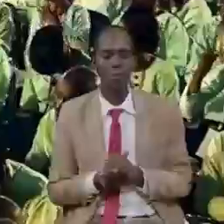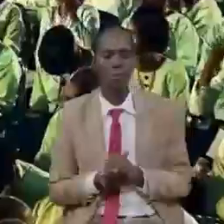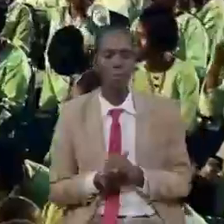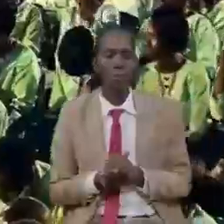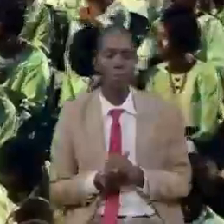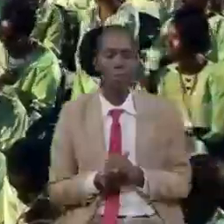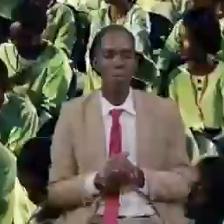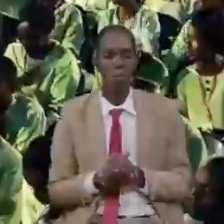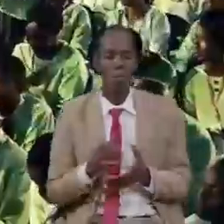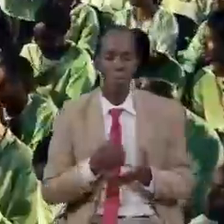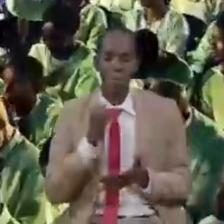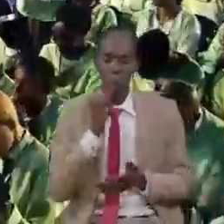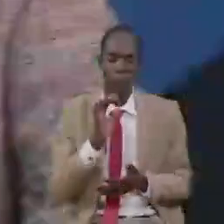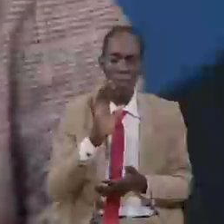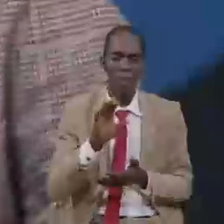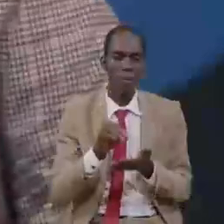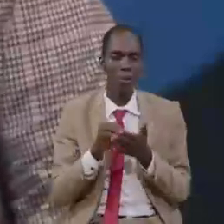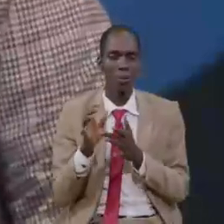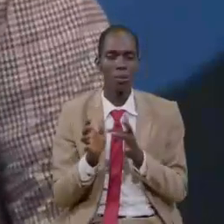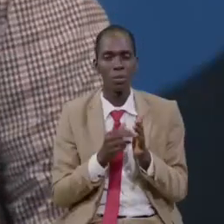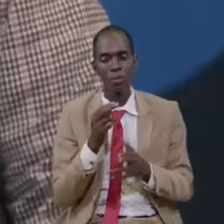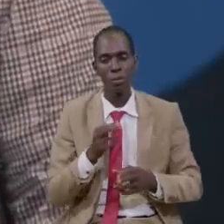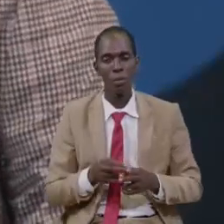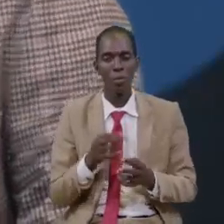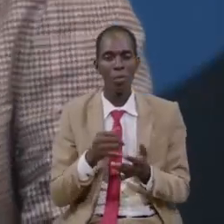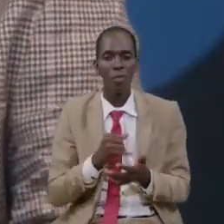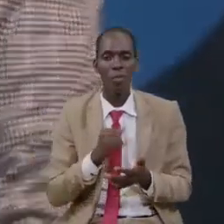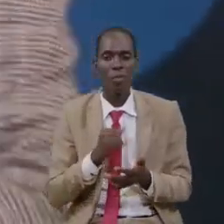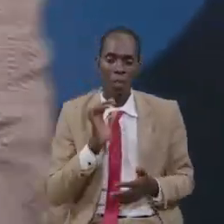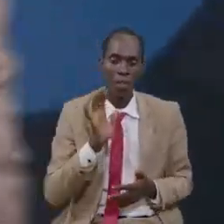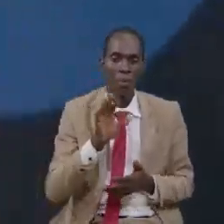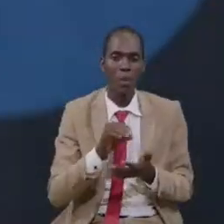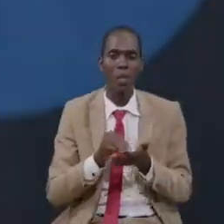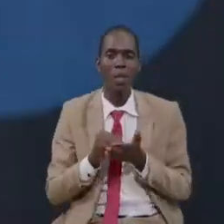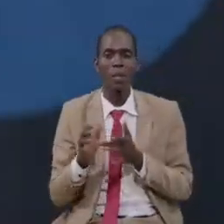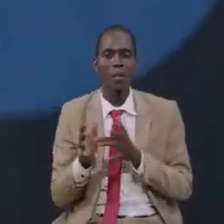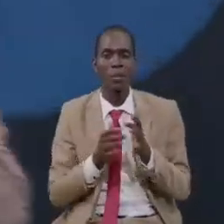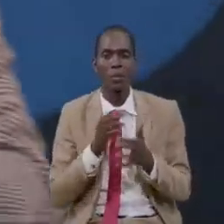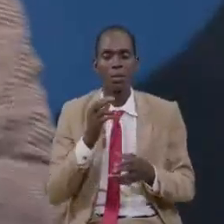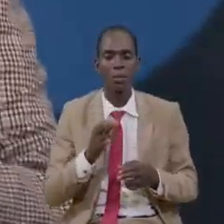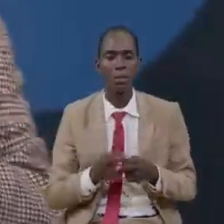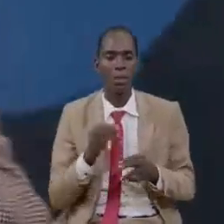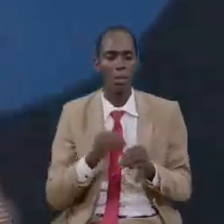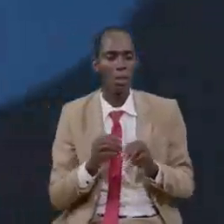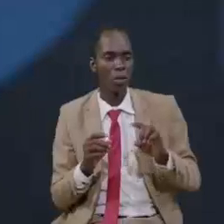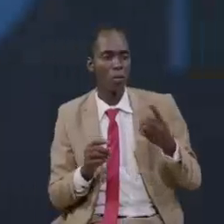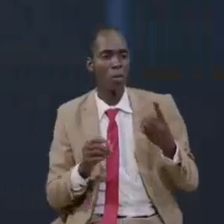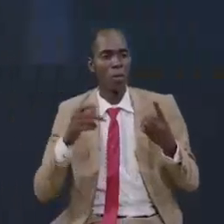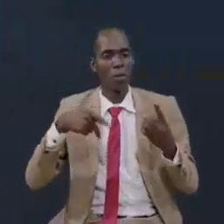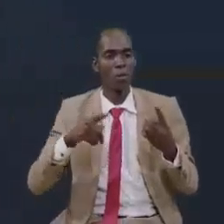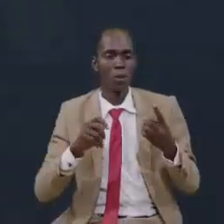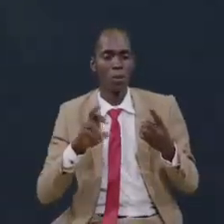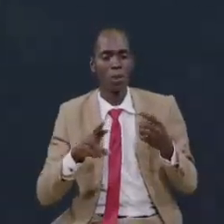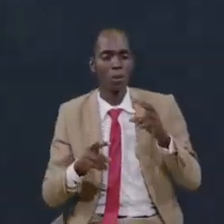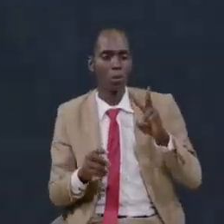yours. I said it is yours. In 1 Peter chapter 2 verse 24.